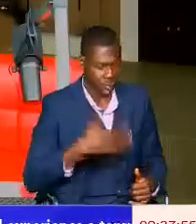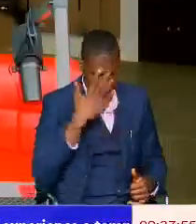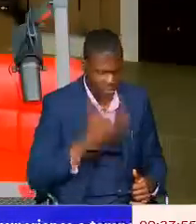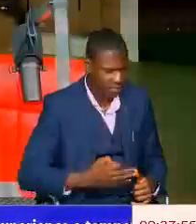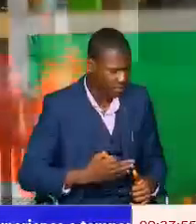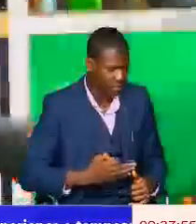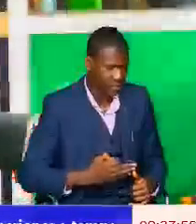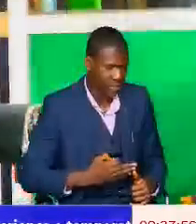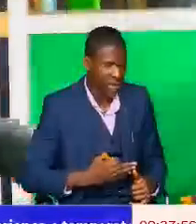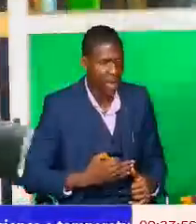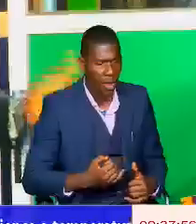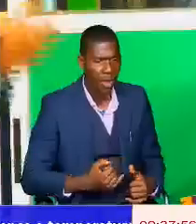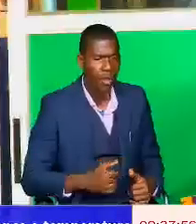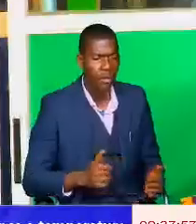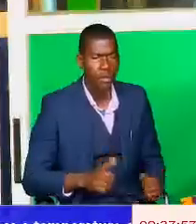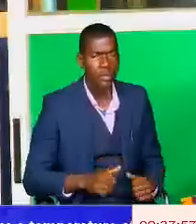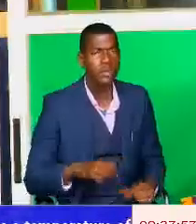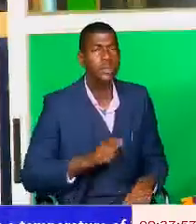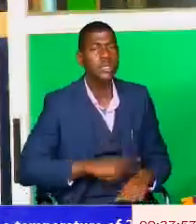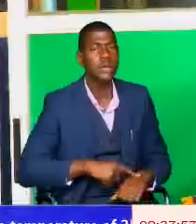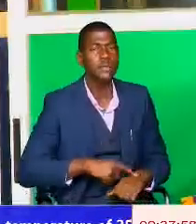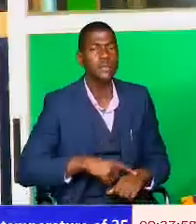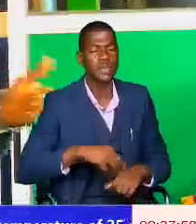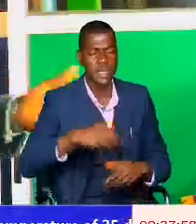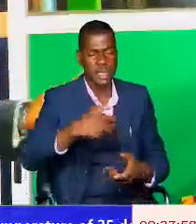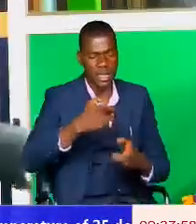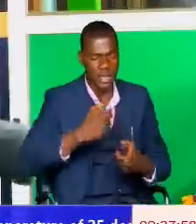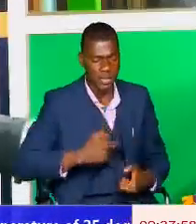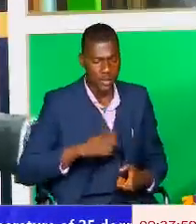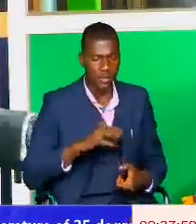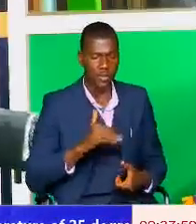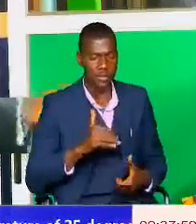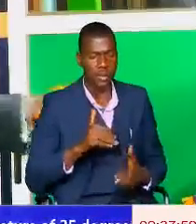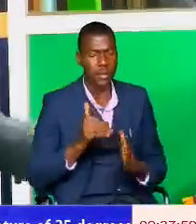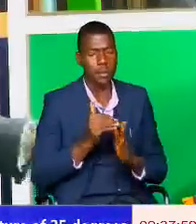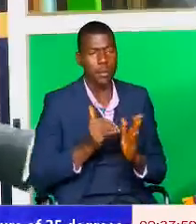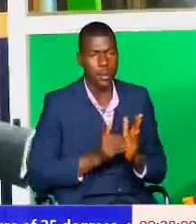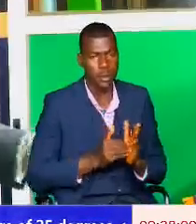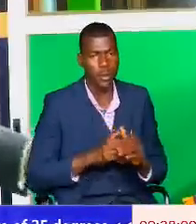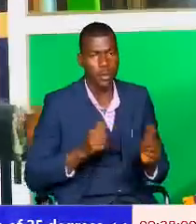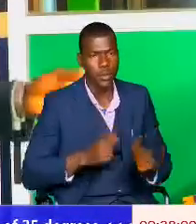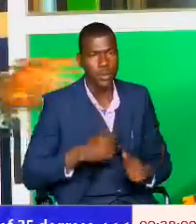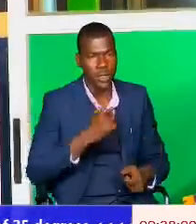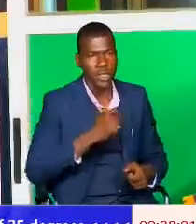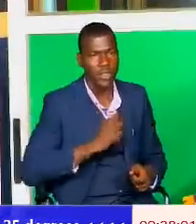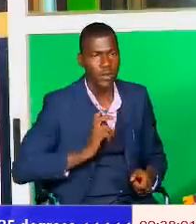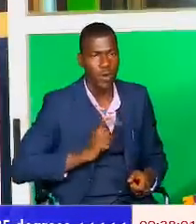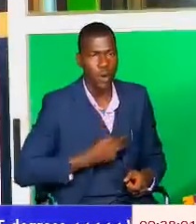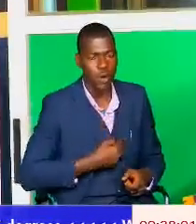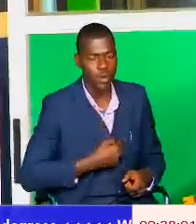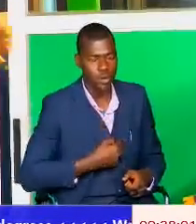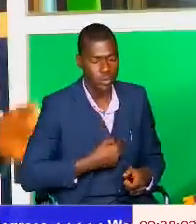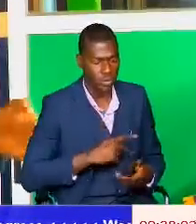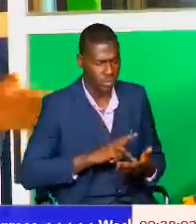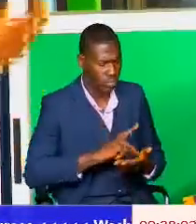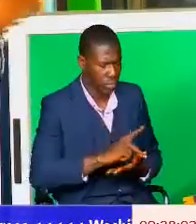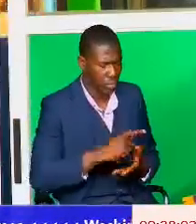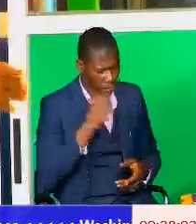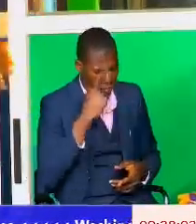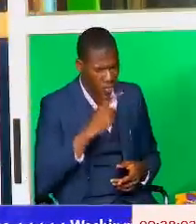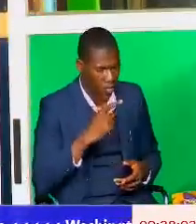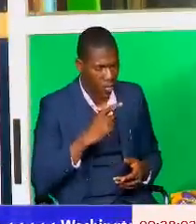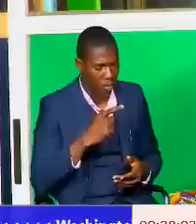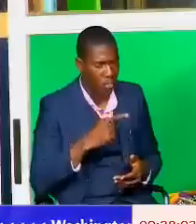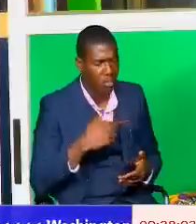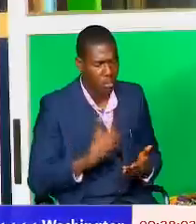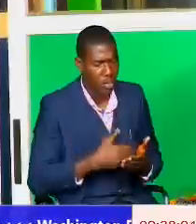where when they disburse that 15 million, you go give us payment for the balance to